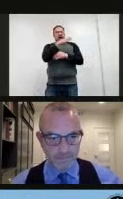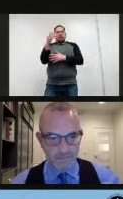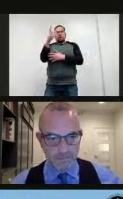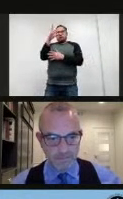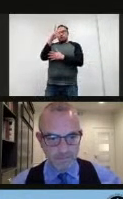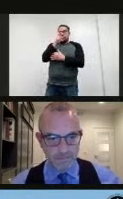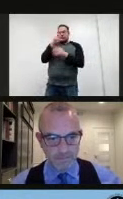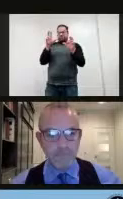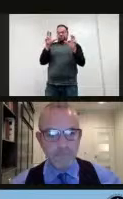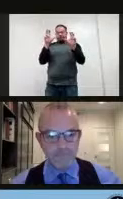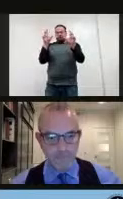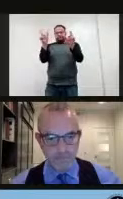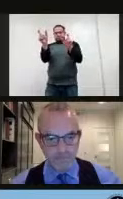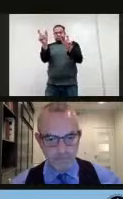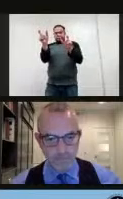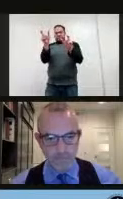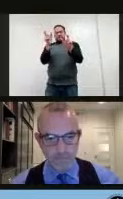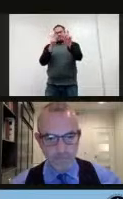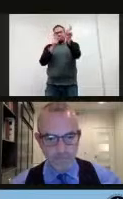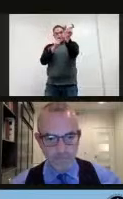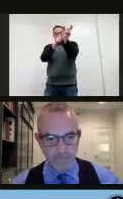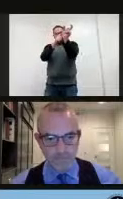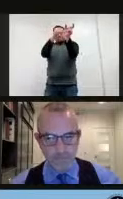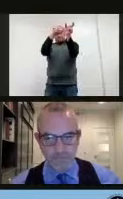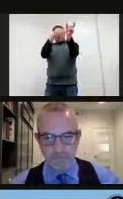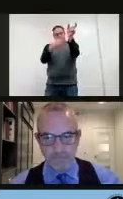I requested that it say,